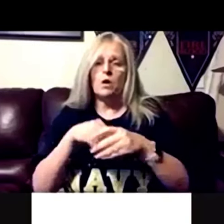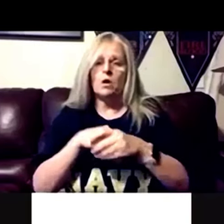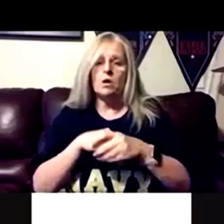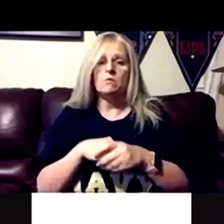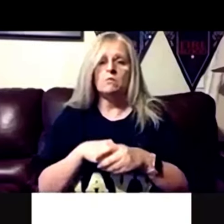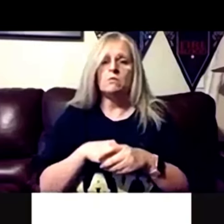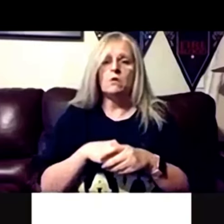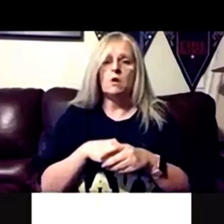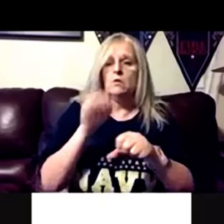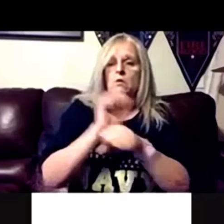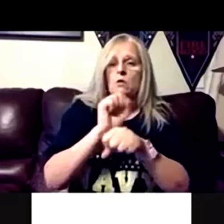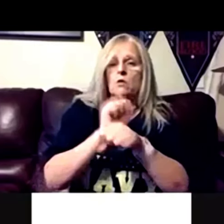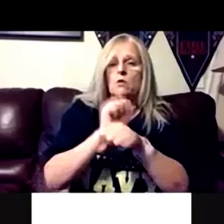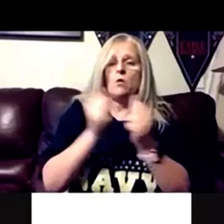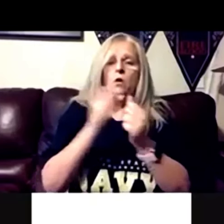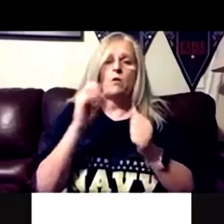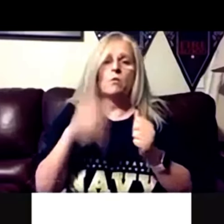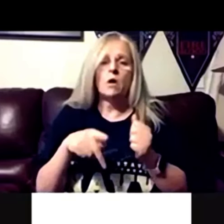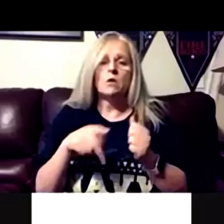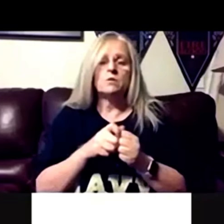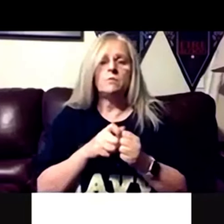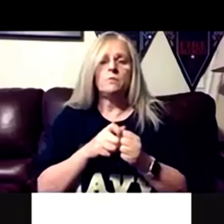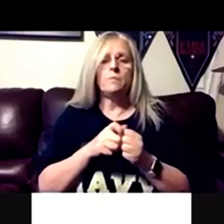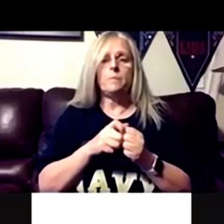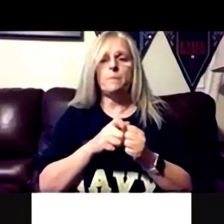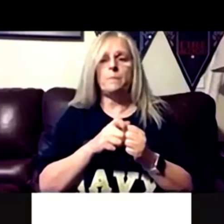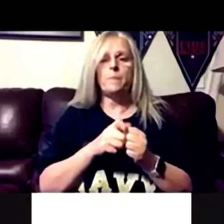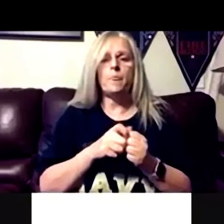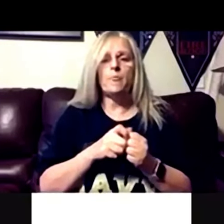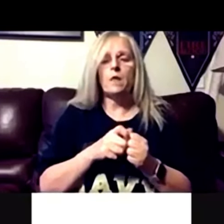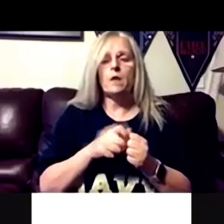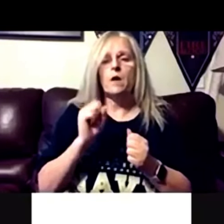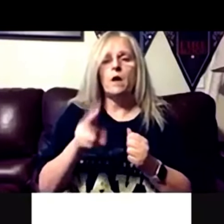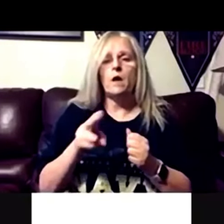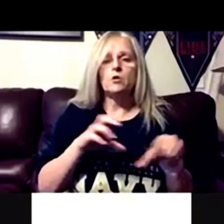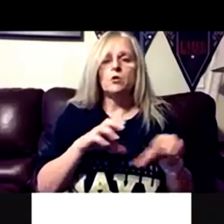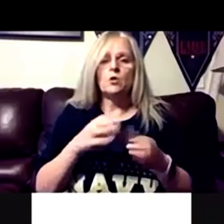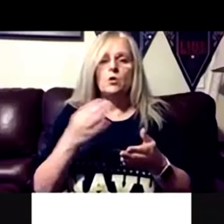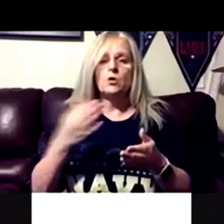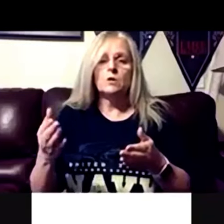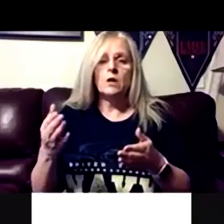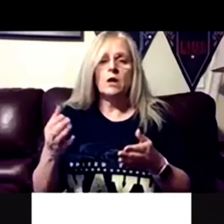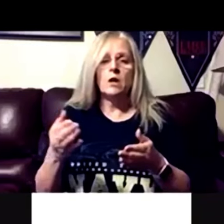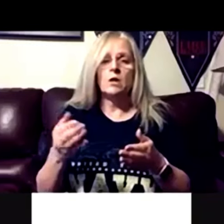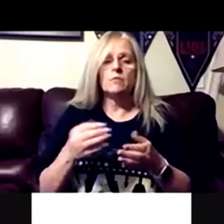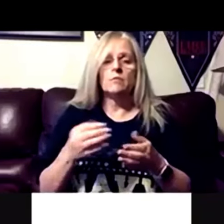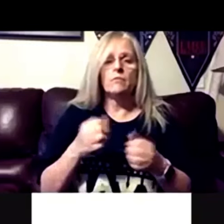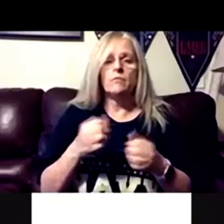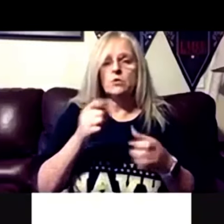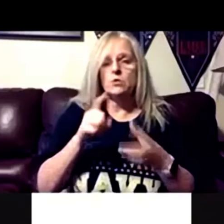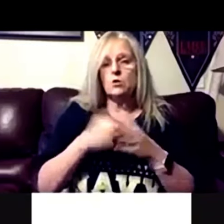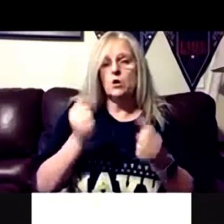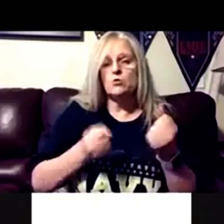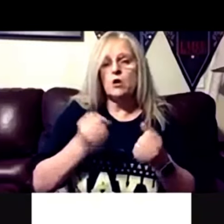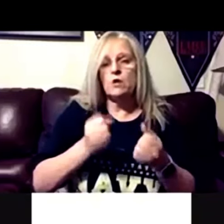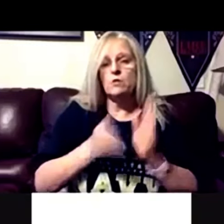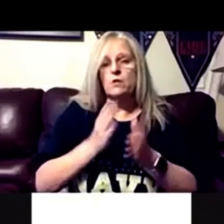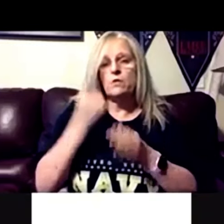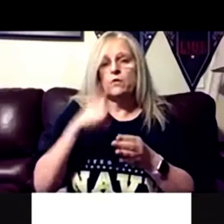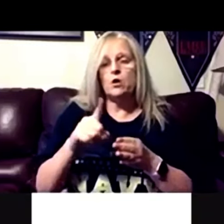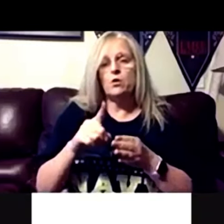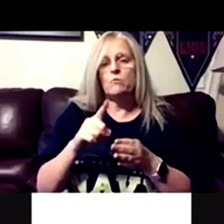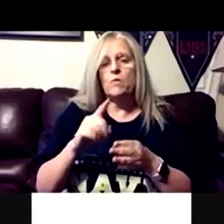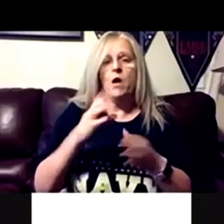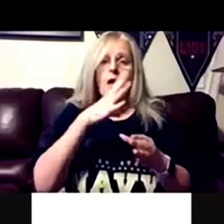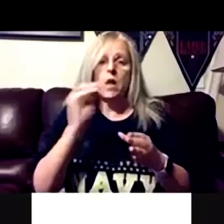are participating with ONPASSIVE, Ash is going to do the same thing, start driving traffic for you, but he's going to do it for your